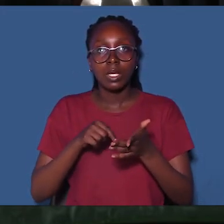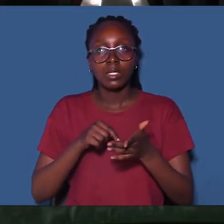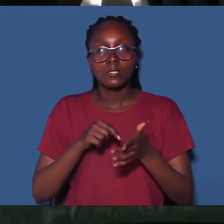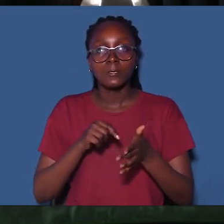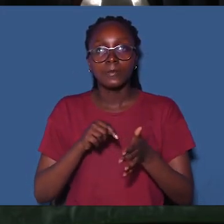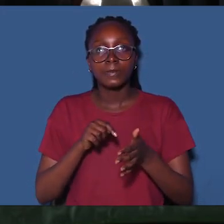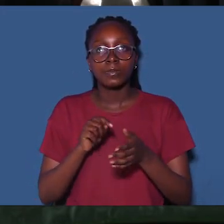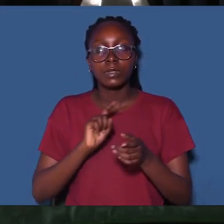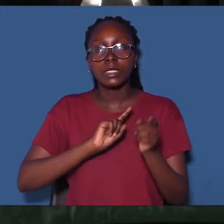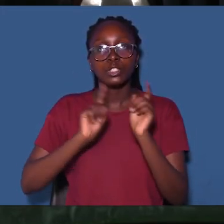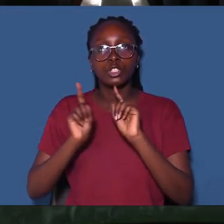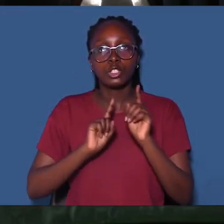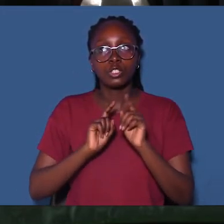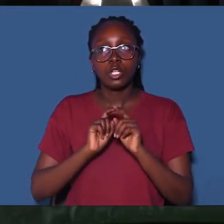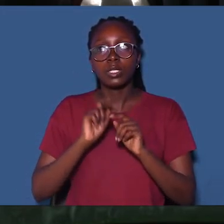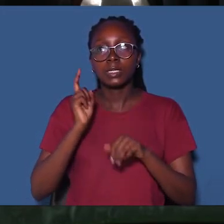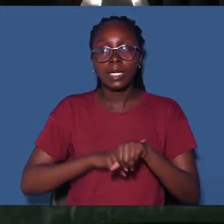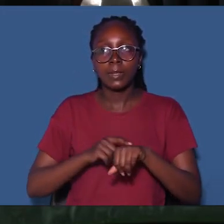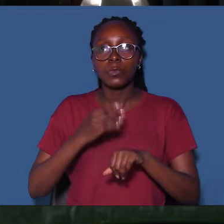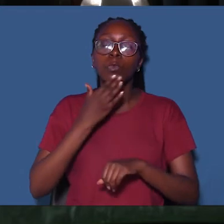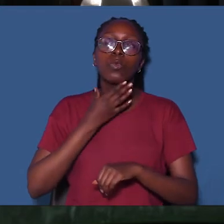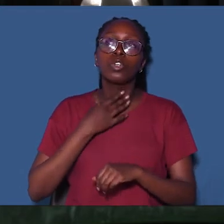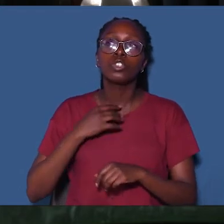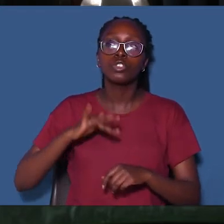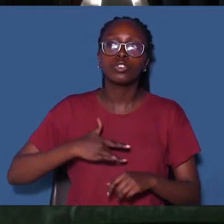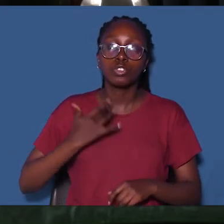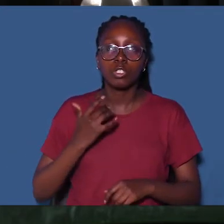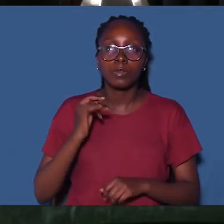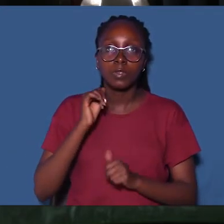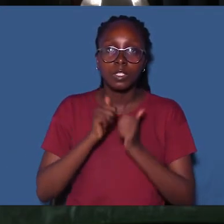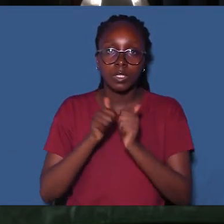this journey of self-denial